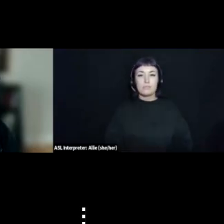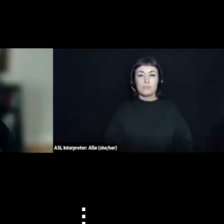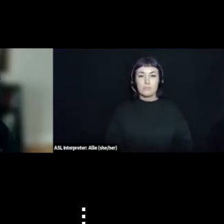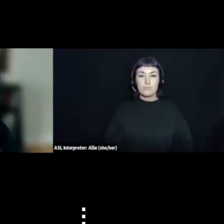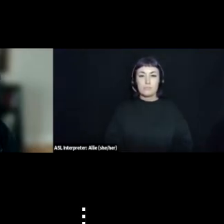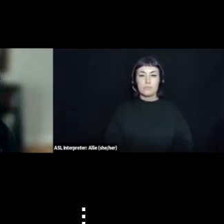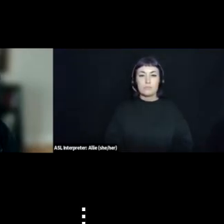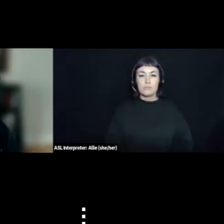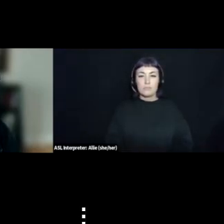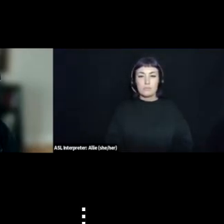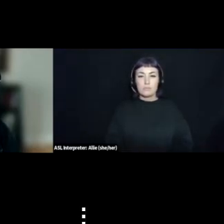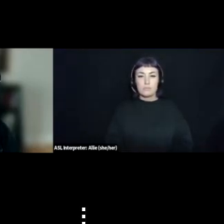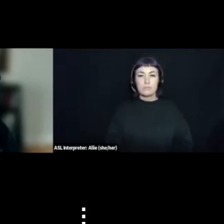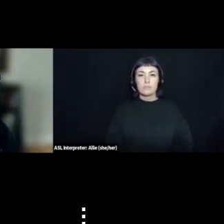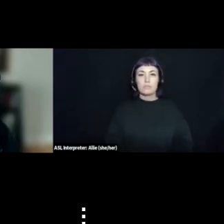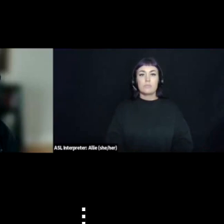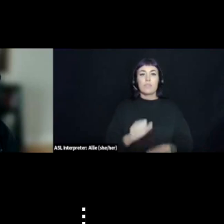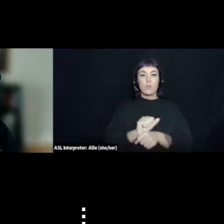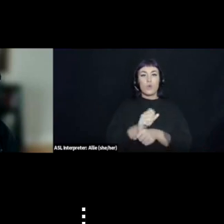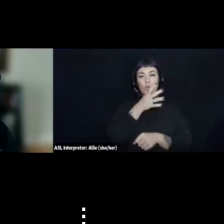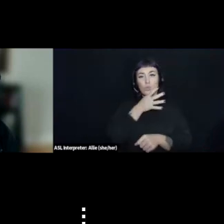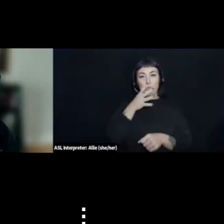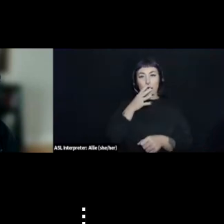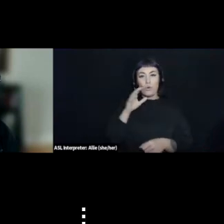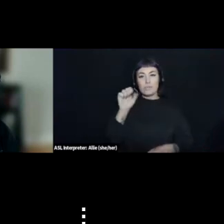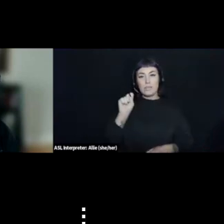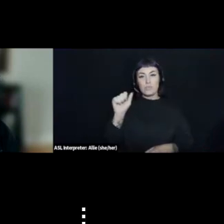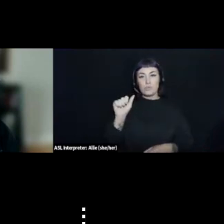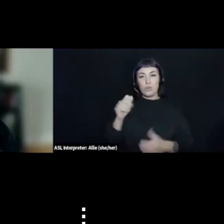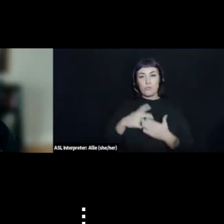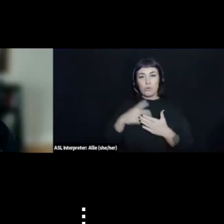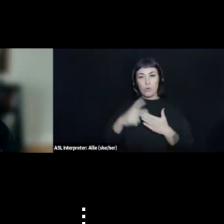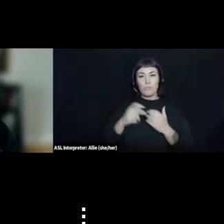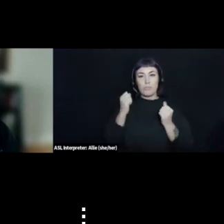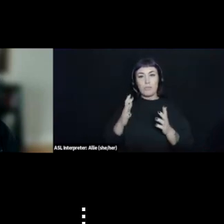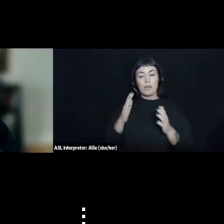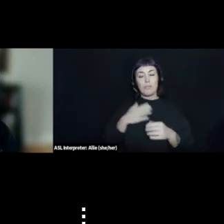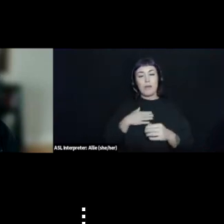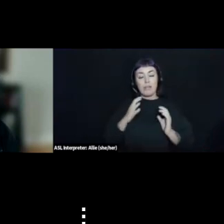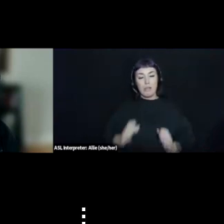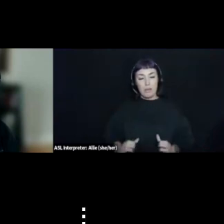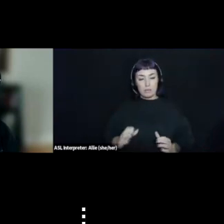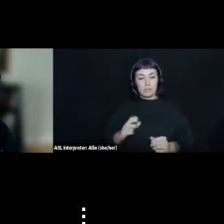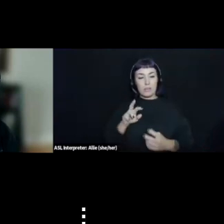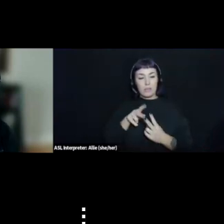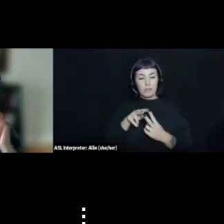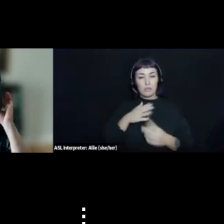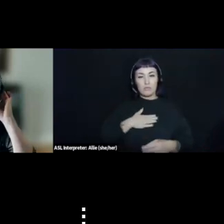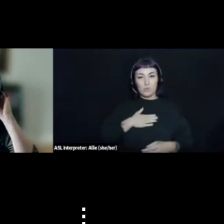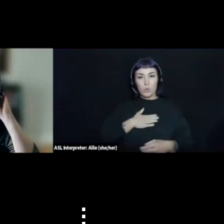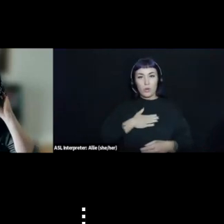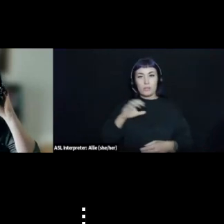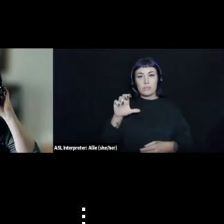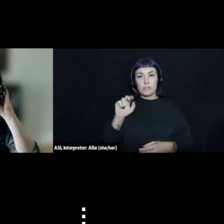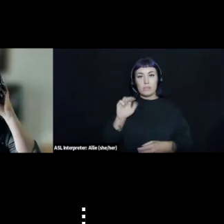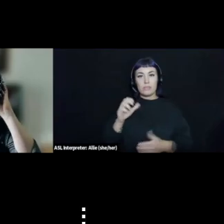So as a working in a rural sexual assault program, a lot of my clients either enjoyed